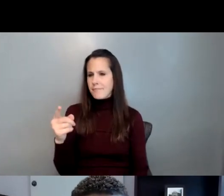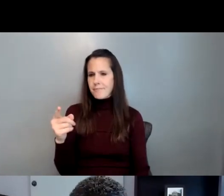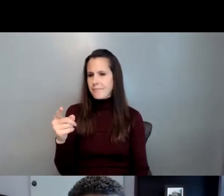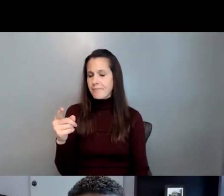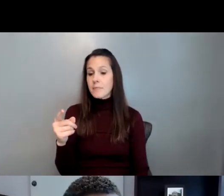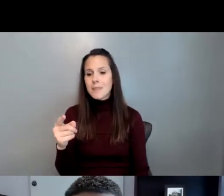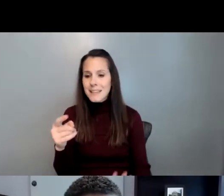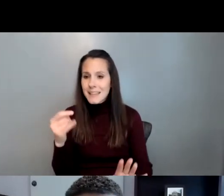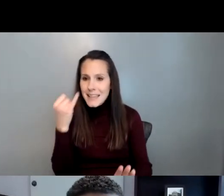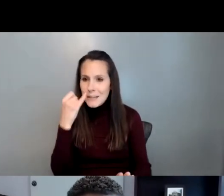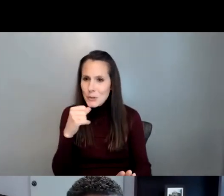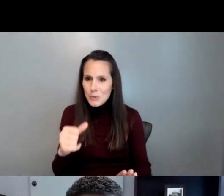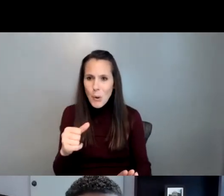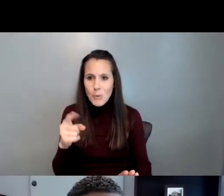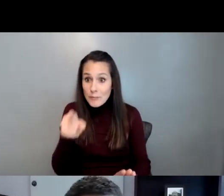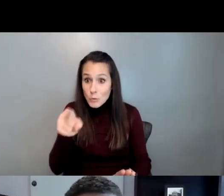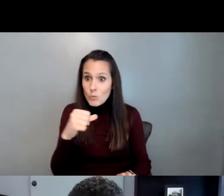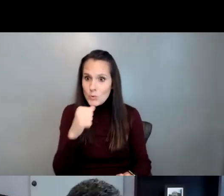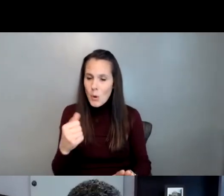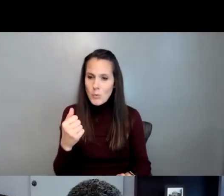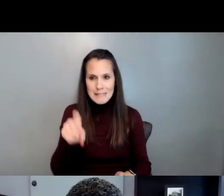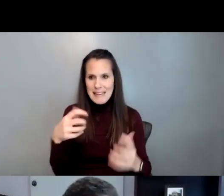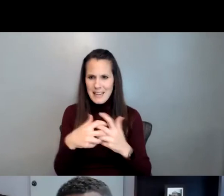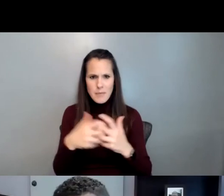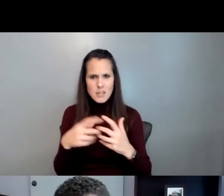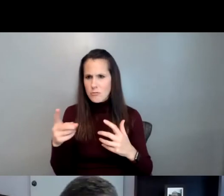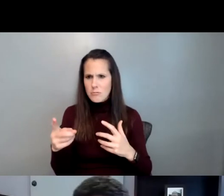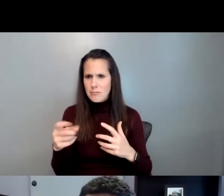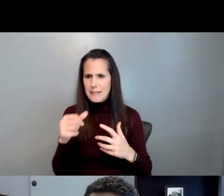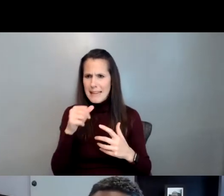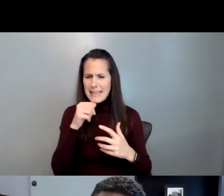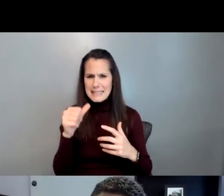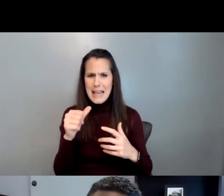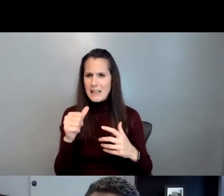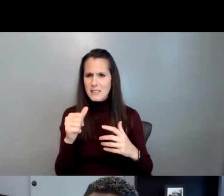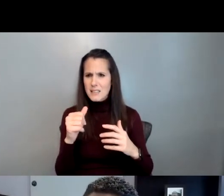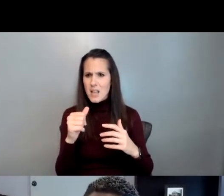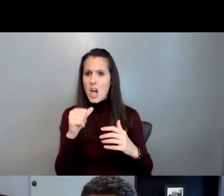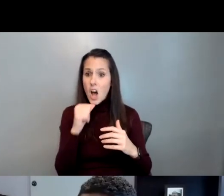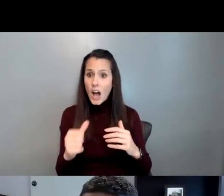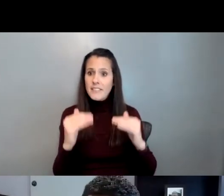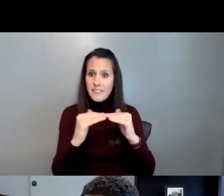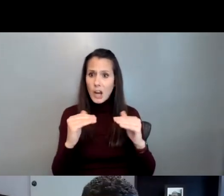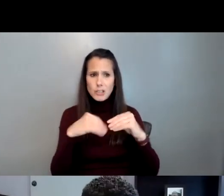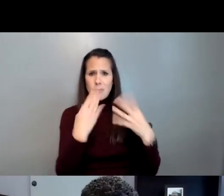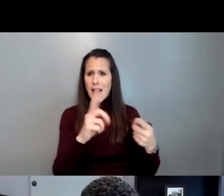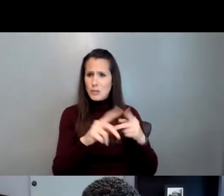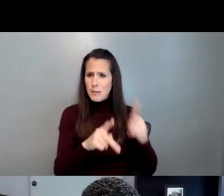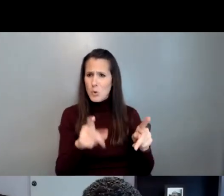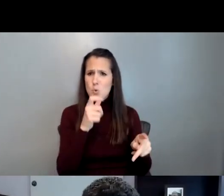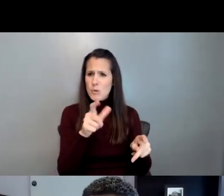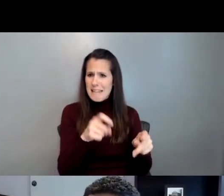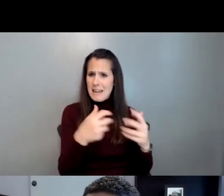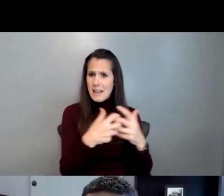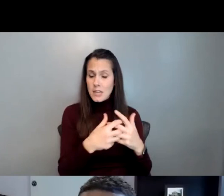you don't need accommodations, then there's nothing inequitable about providing them for the person that needs it. I tell people that, as much as I was